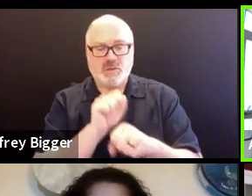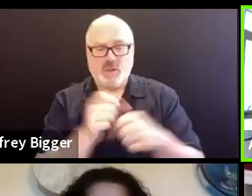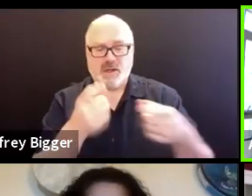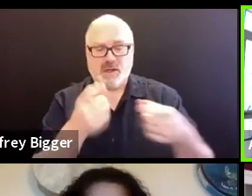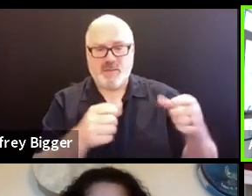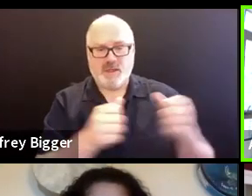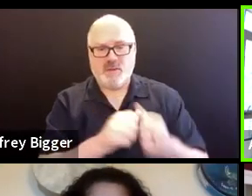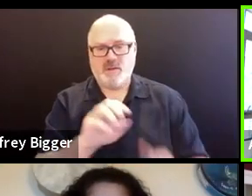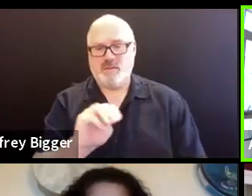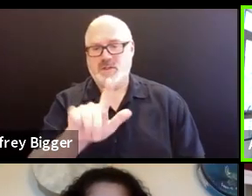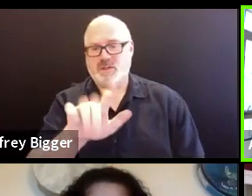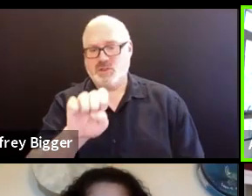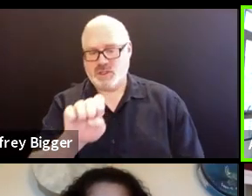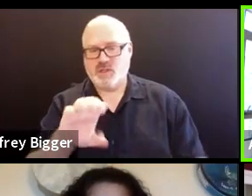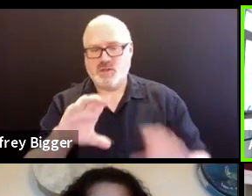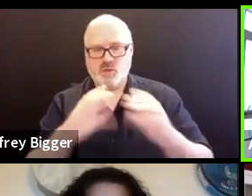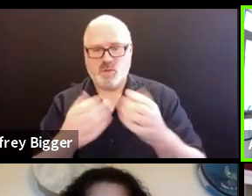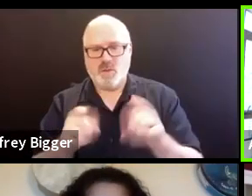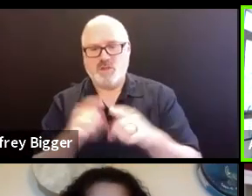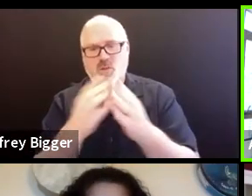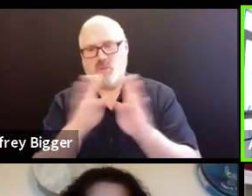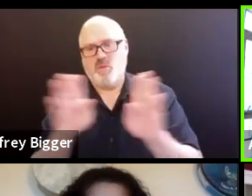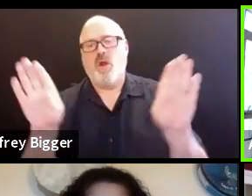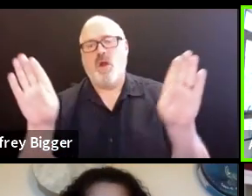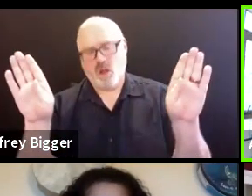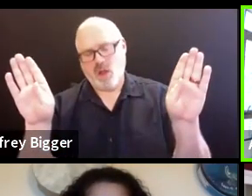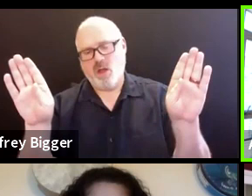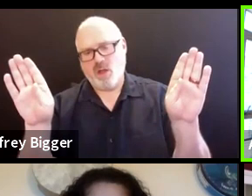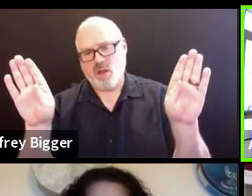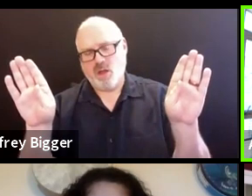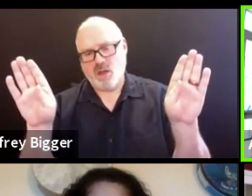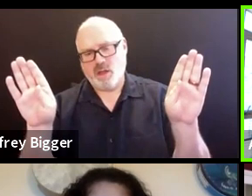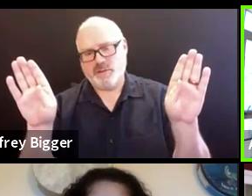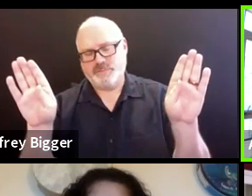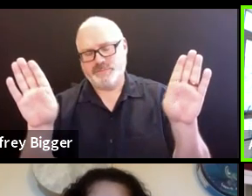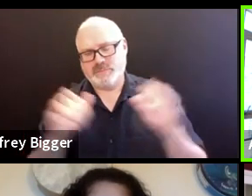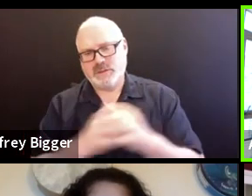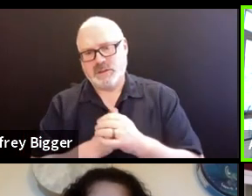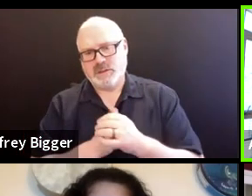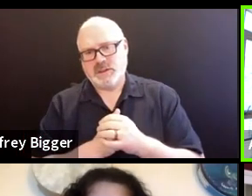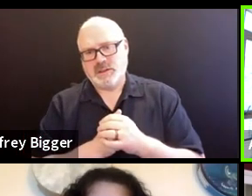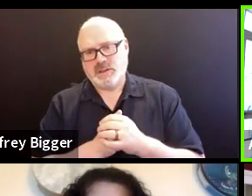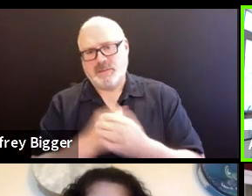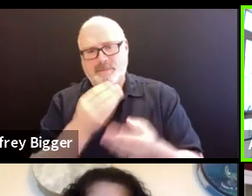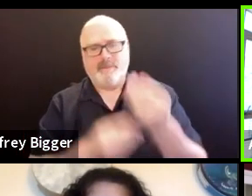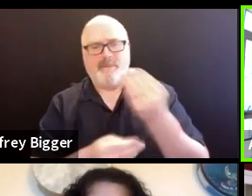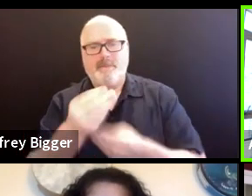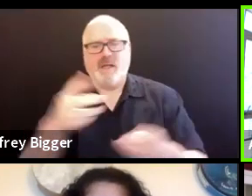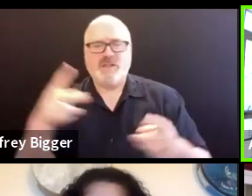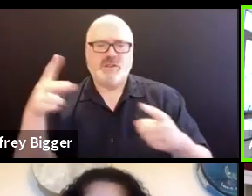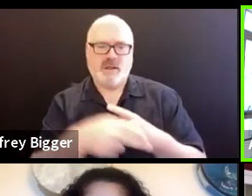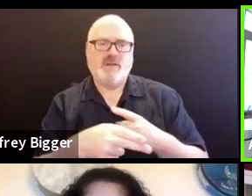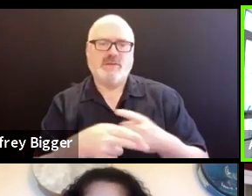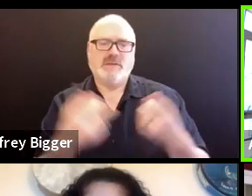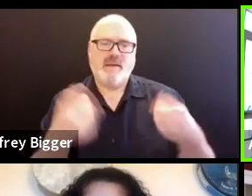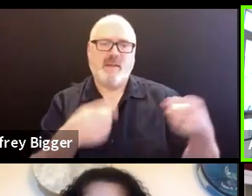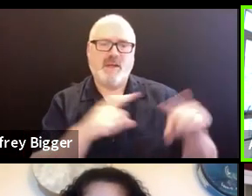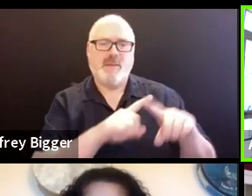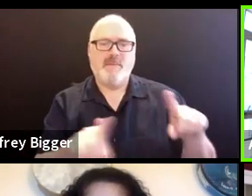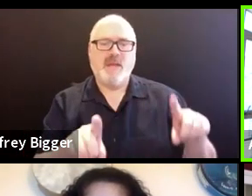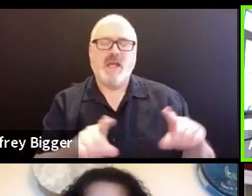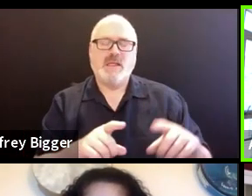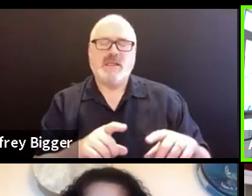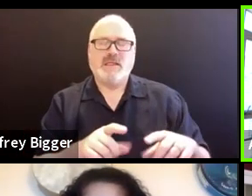Michelle's subcommittee as well that are more broad-based, broad spectrum budget reduction scenarios. But I think in